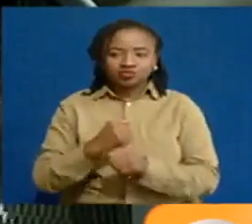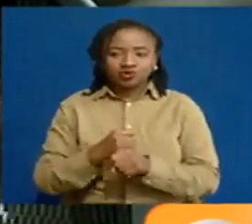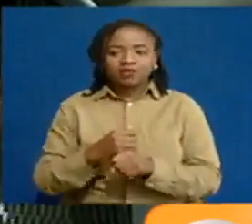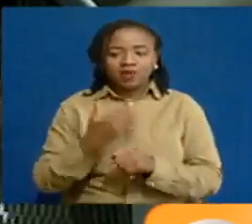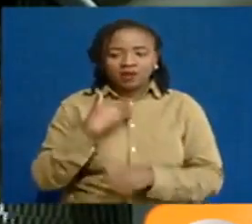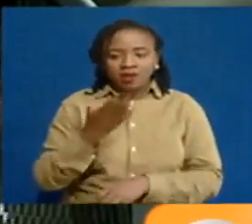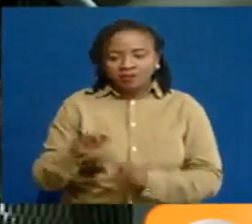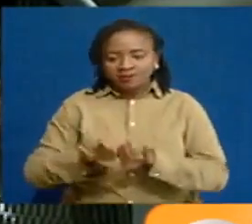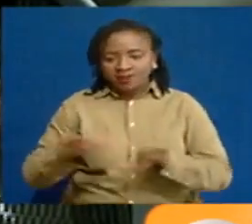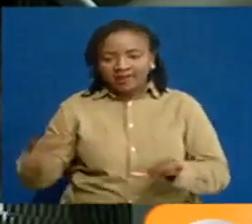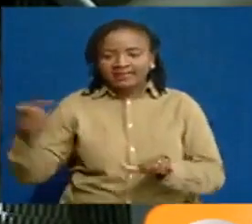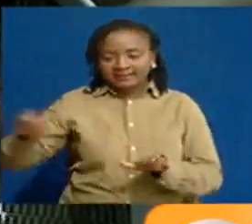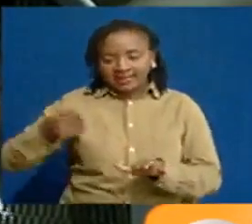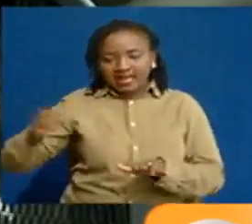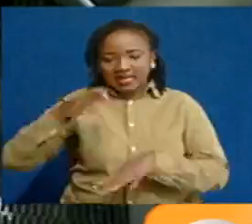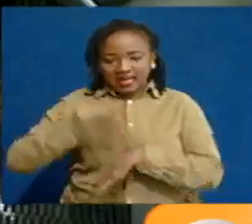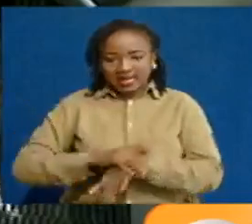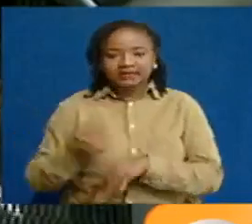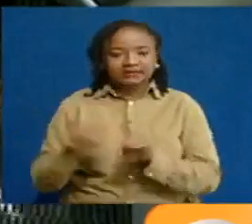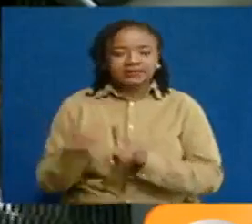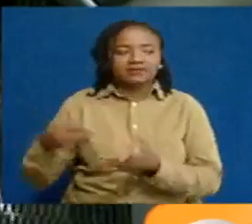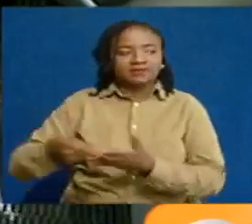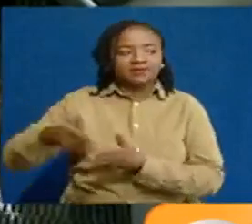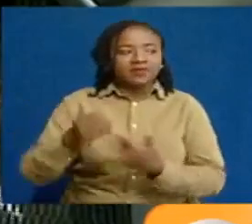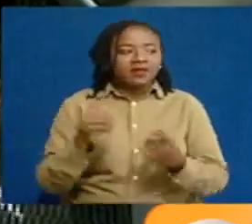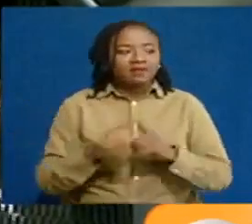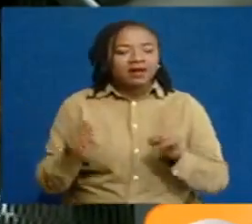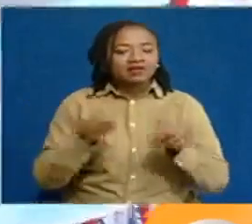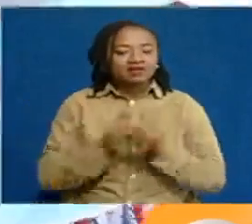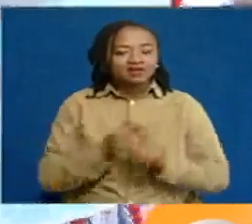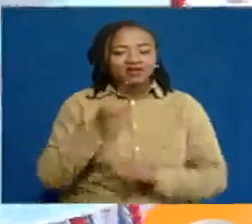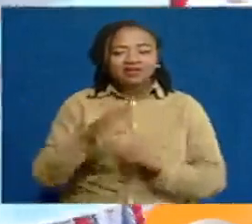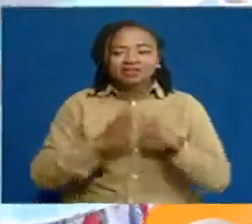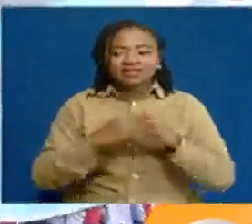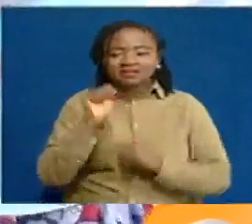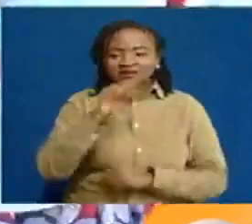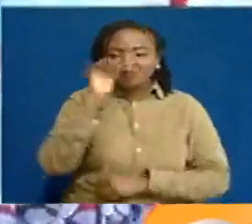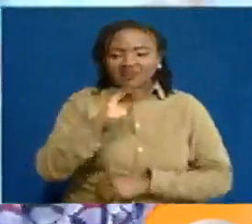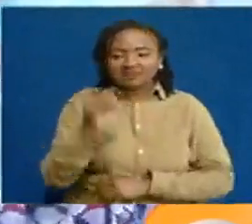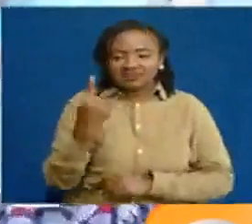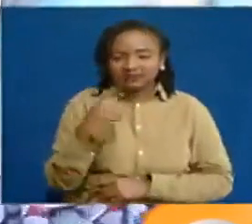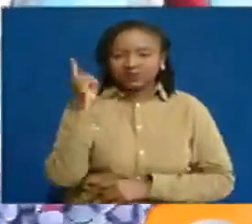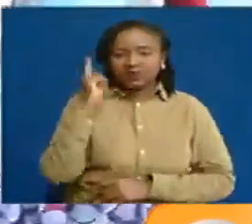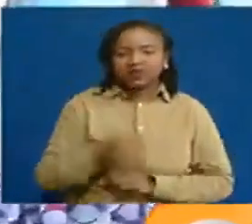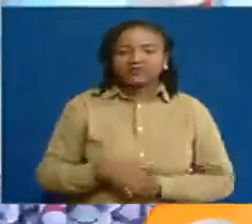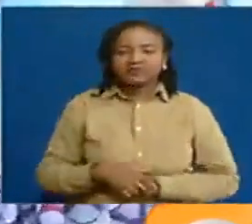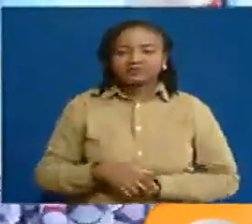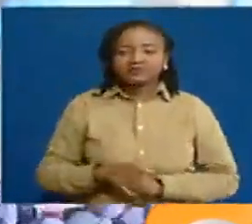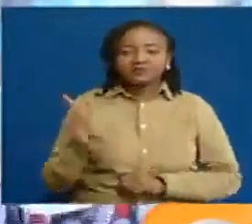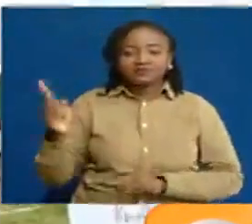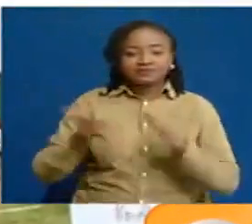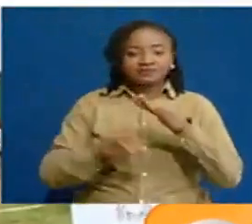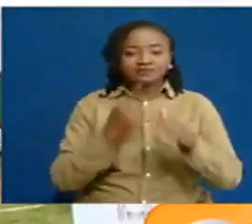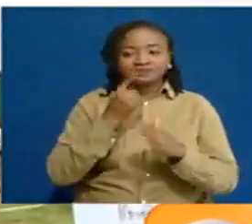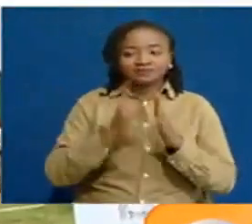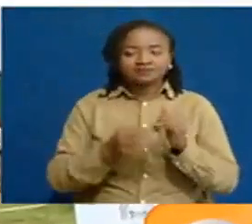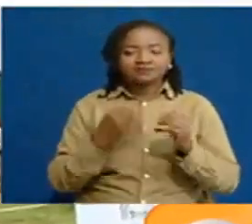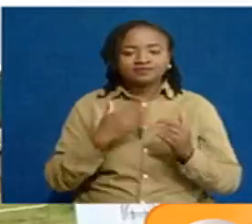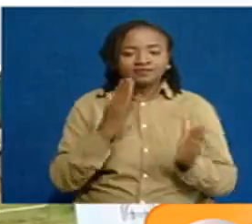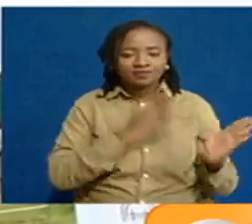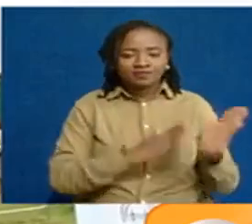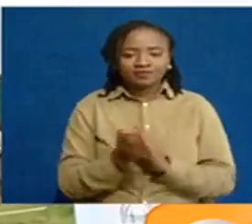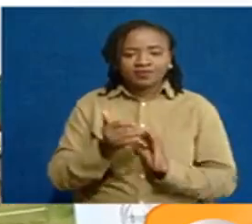that this is 95% accurate. The ministry says it conducted a pilot on the MTR in 8